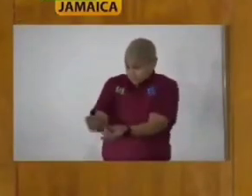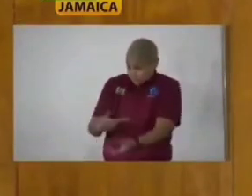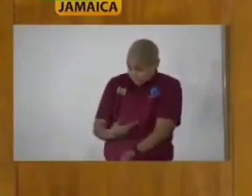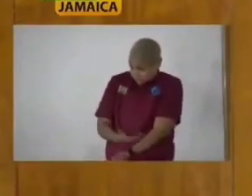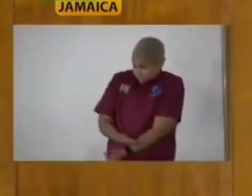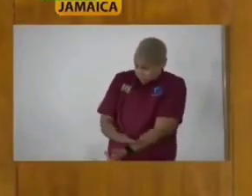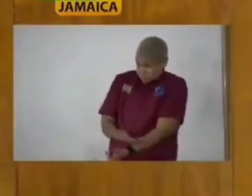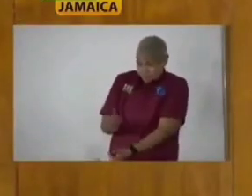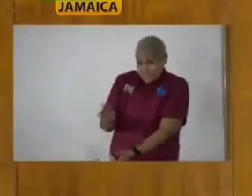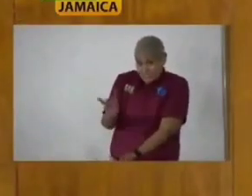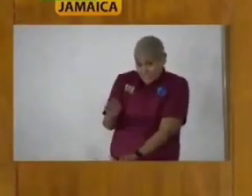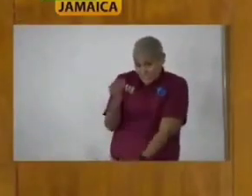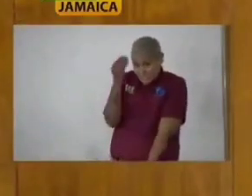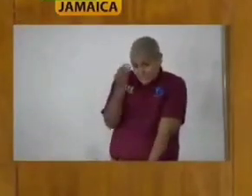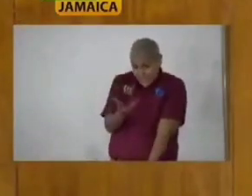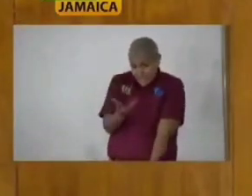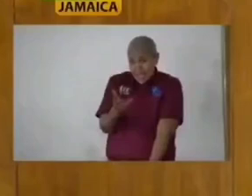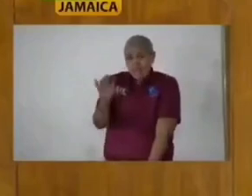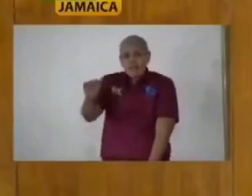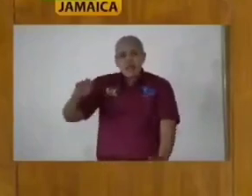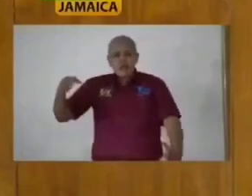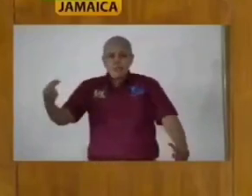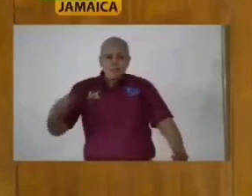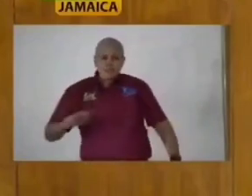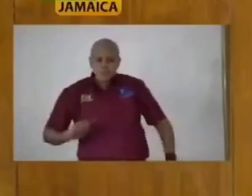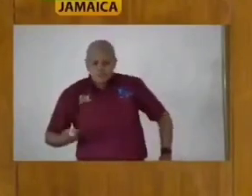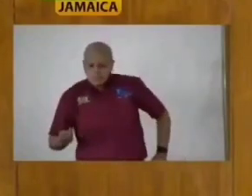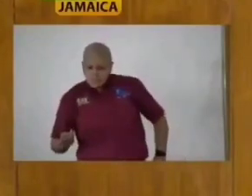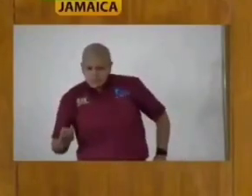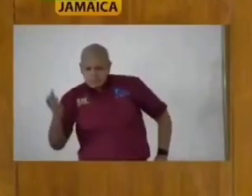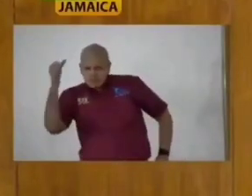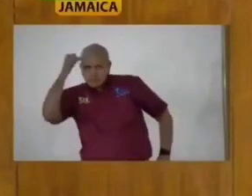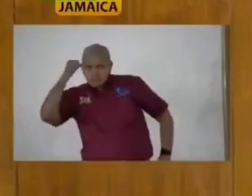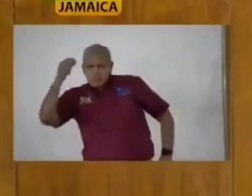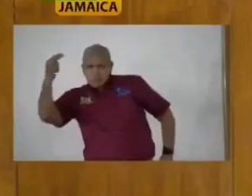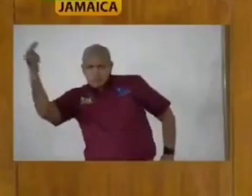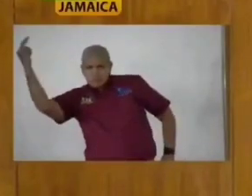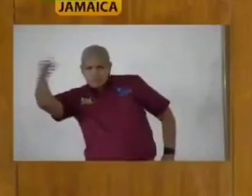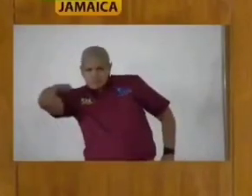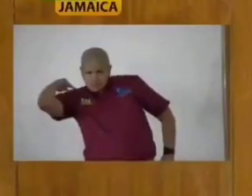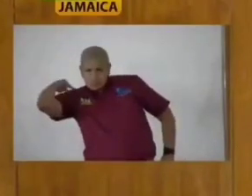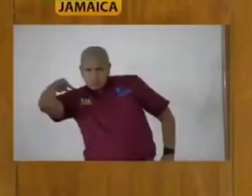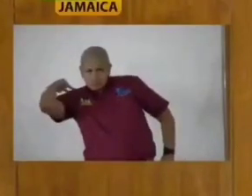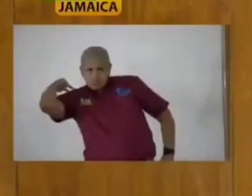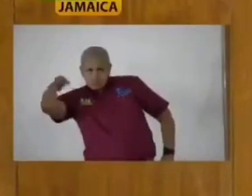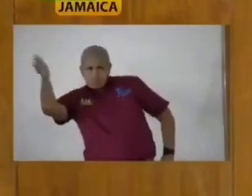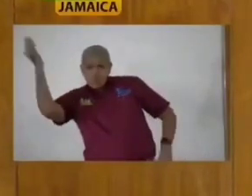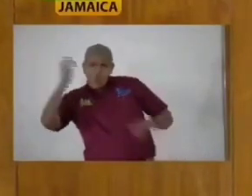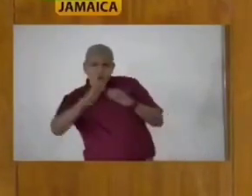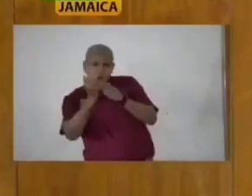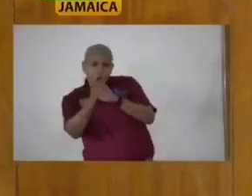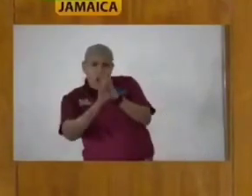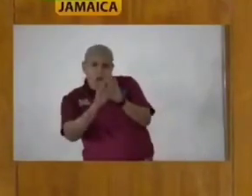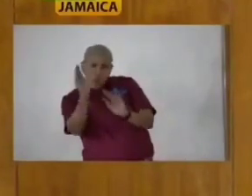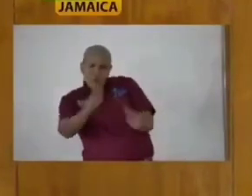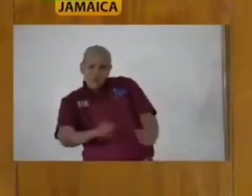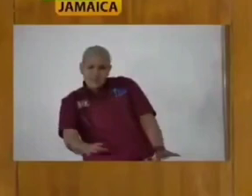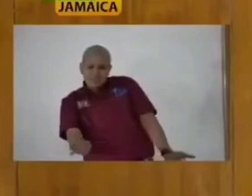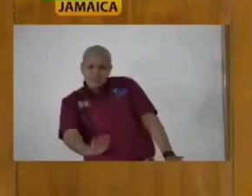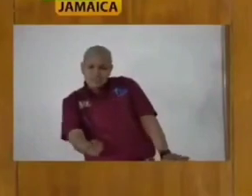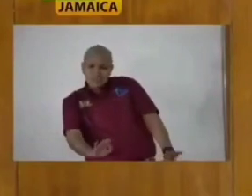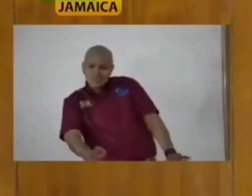Now, in that context, and the context of the way in which the Constitution has been